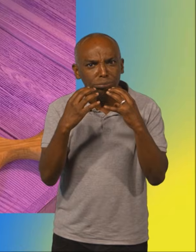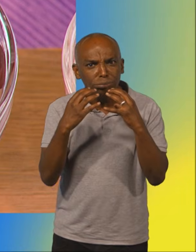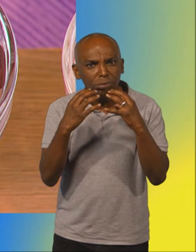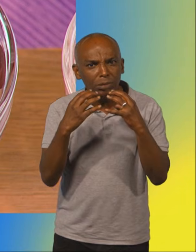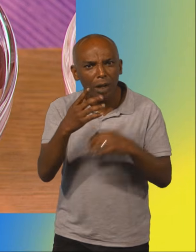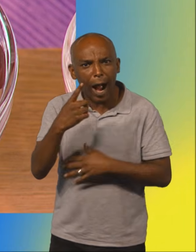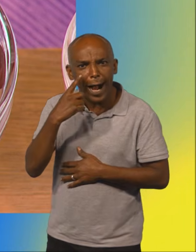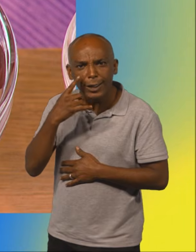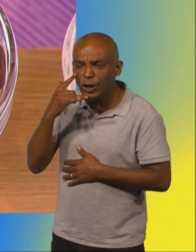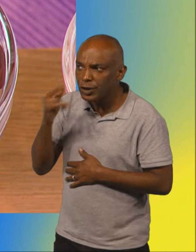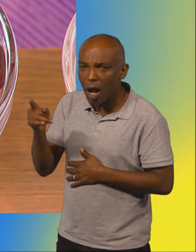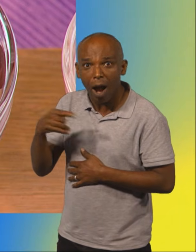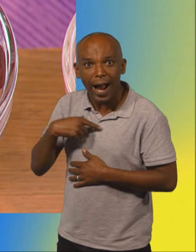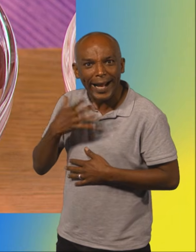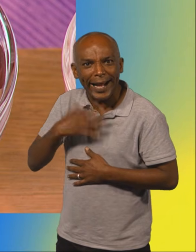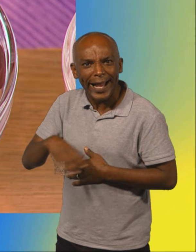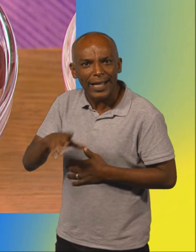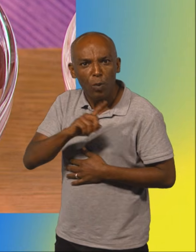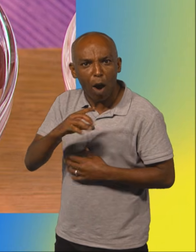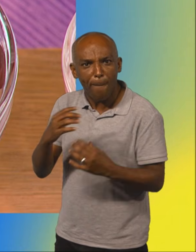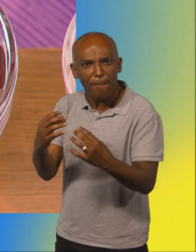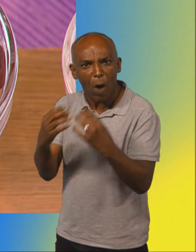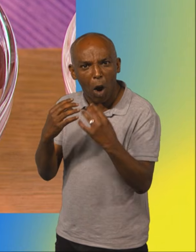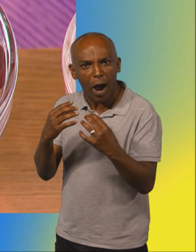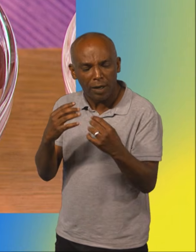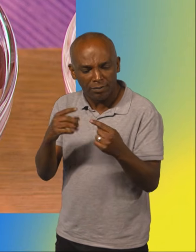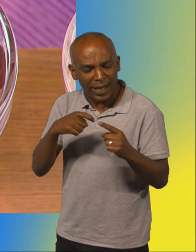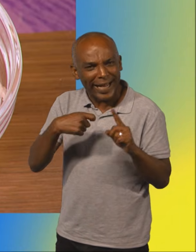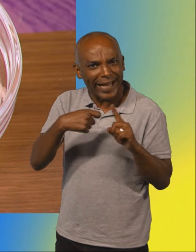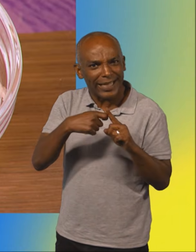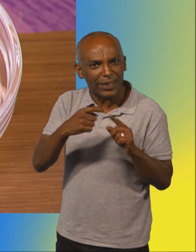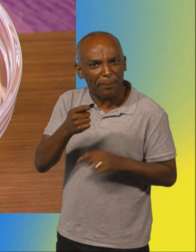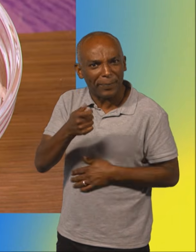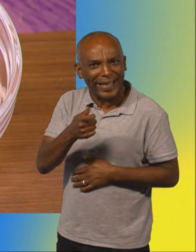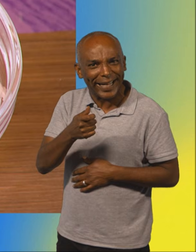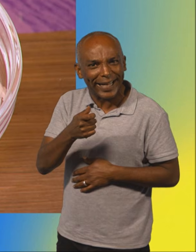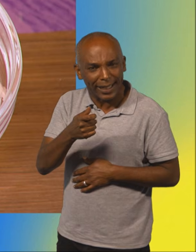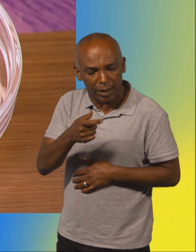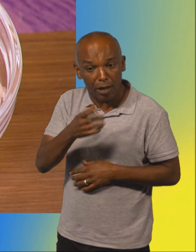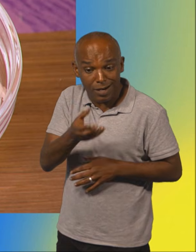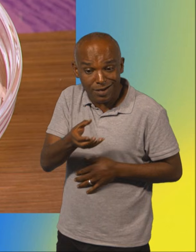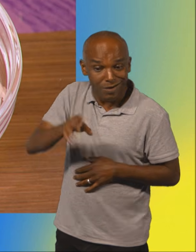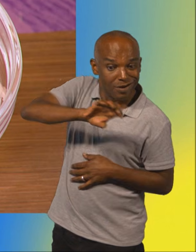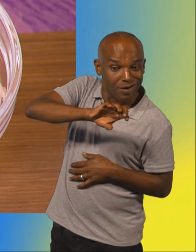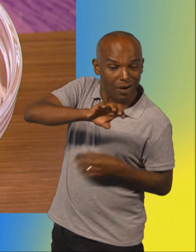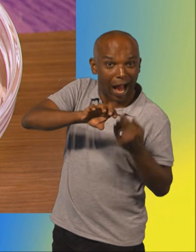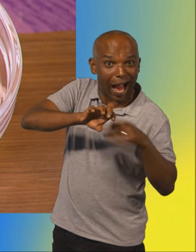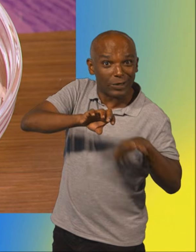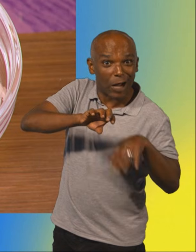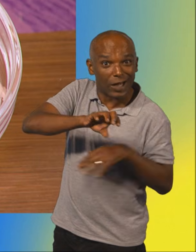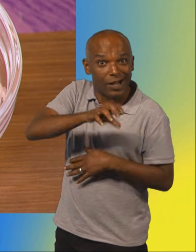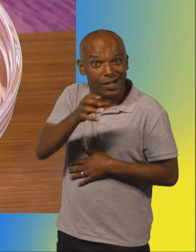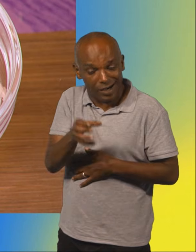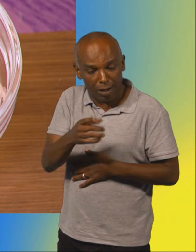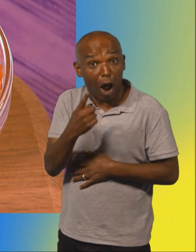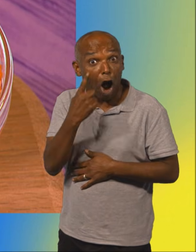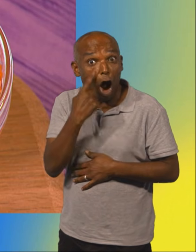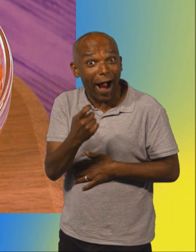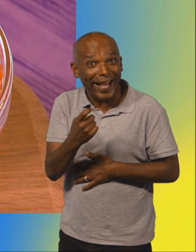we need kidney beans, 1 tin, drained, an onion, a small one, finely